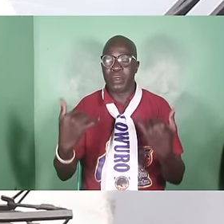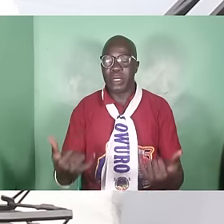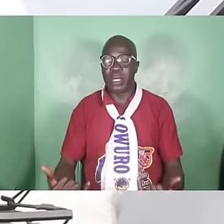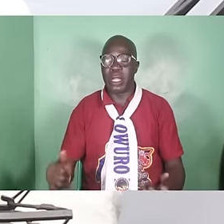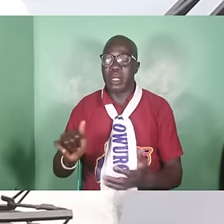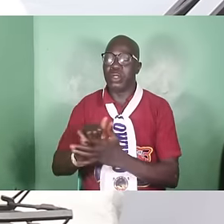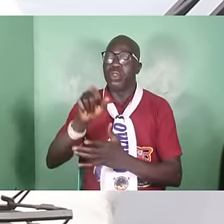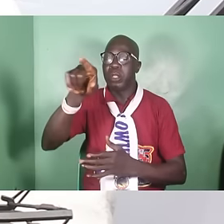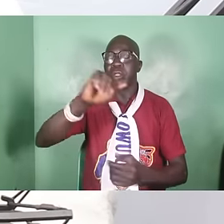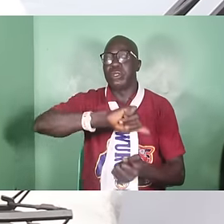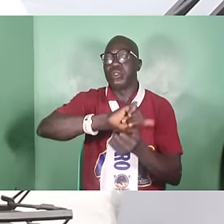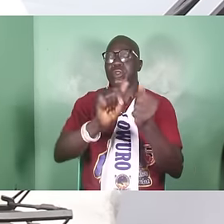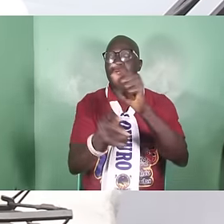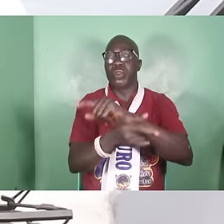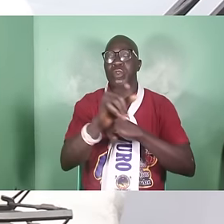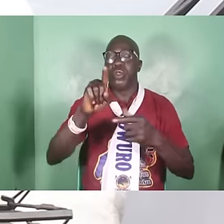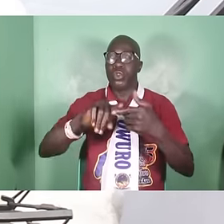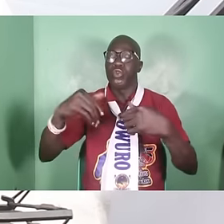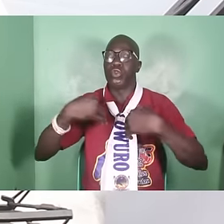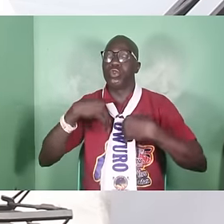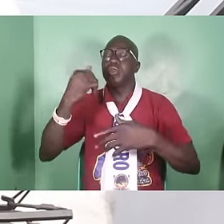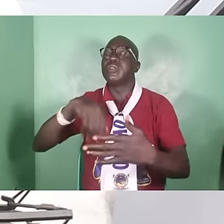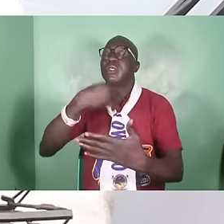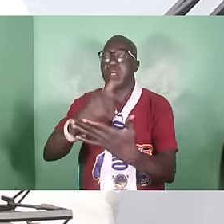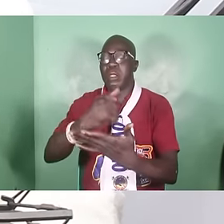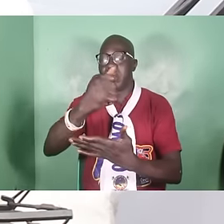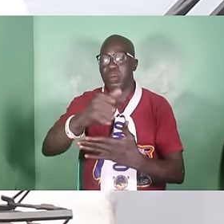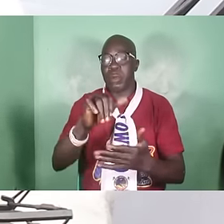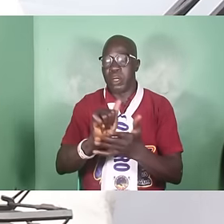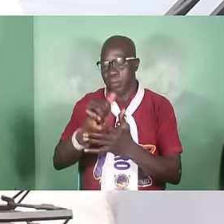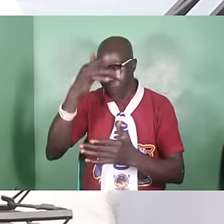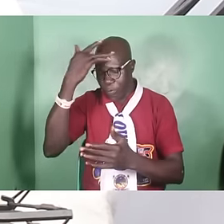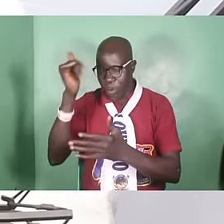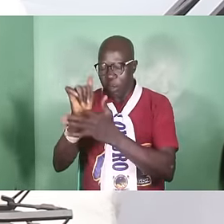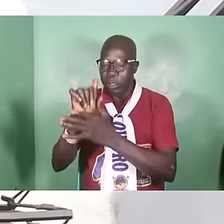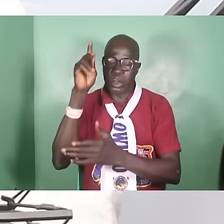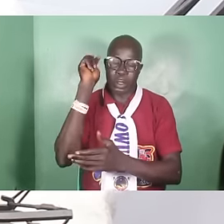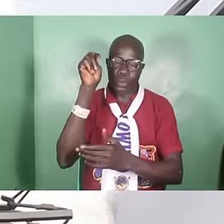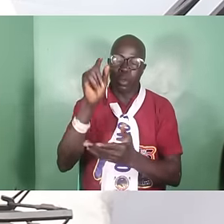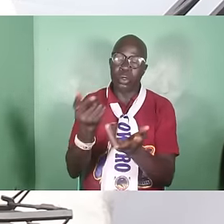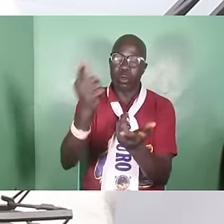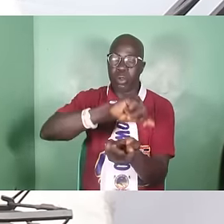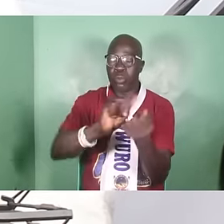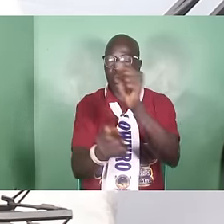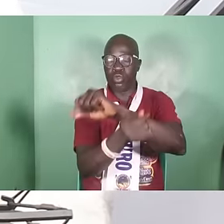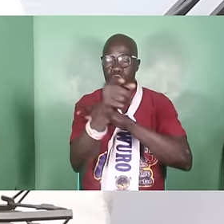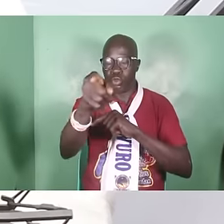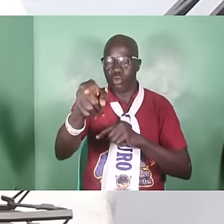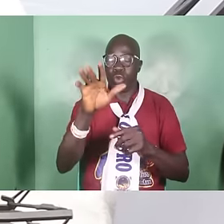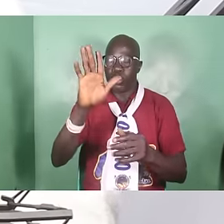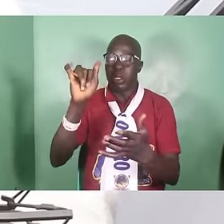Niba, it is your turn. Let us say to say amen. Because that testimony has turned to